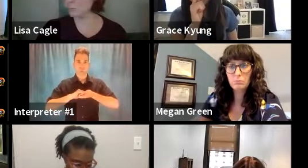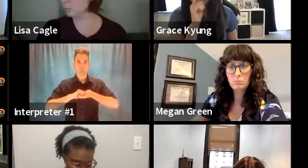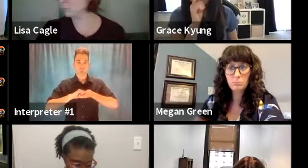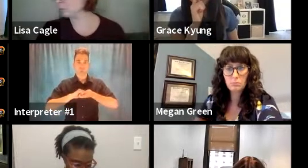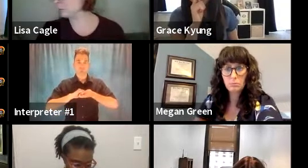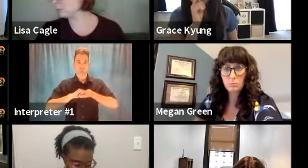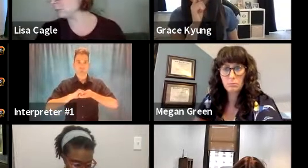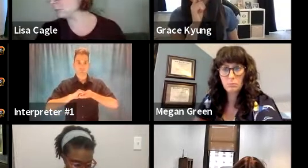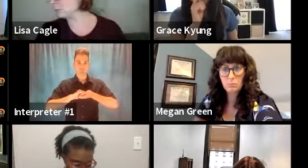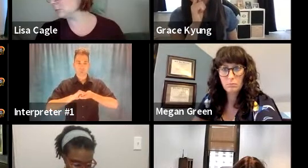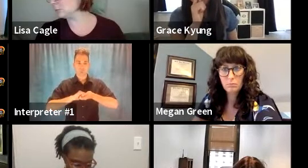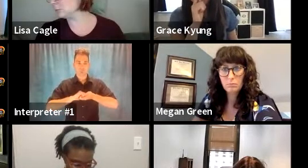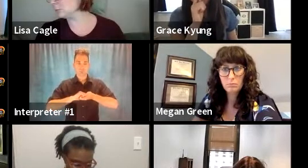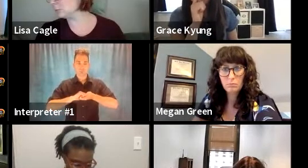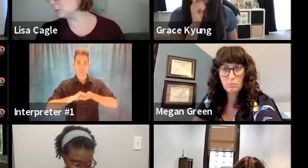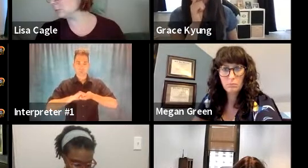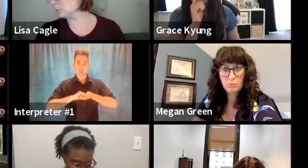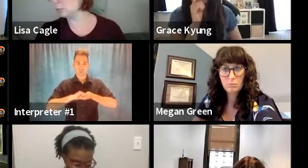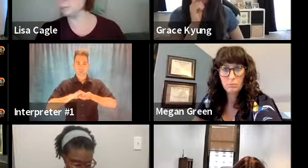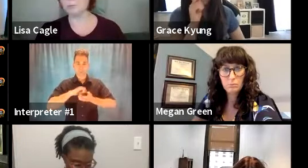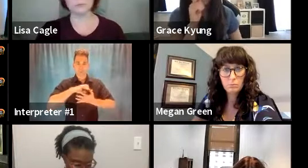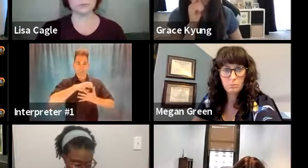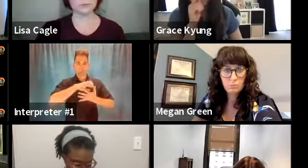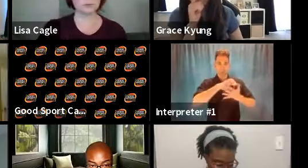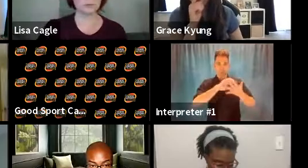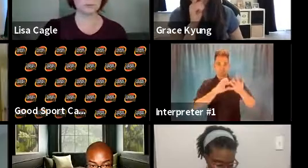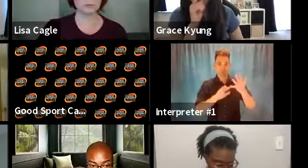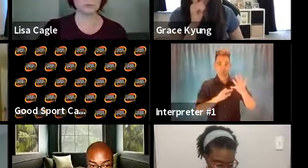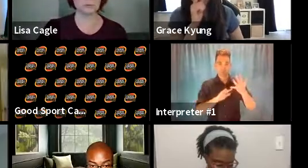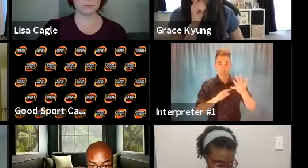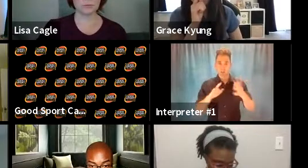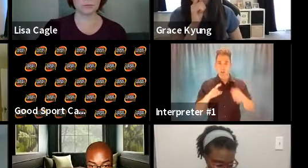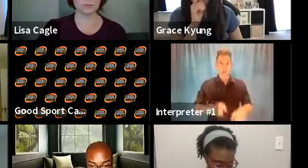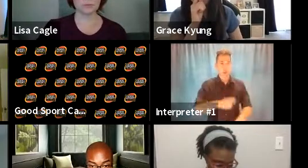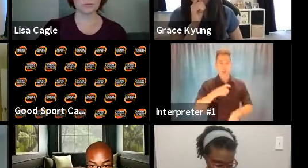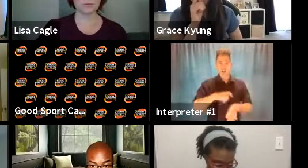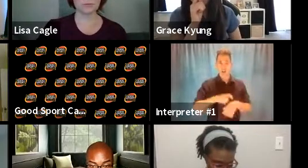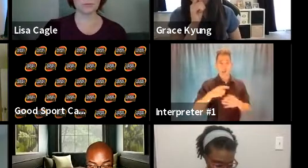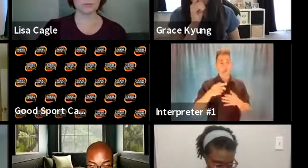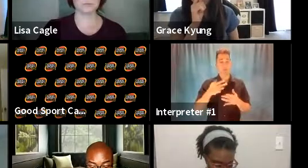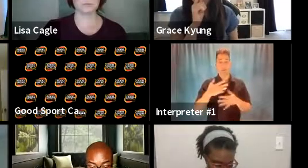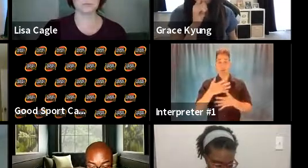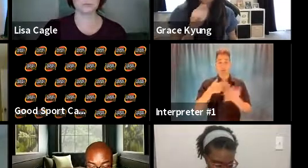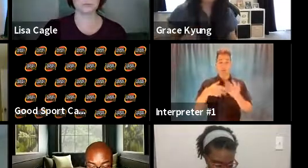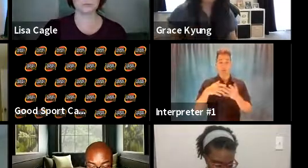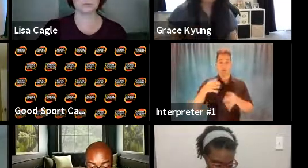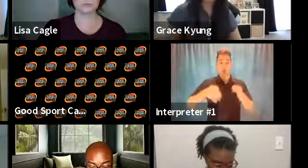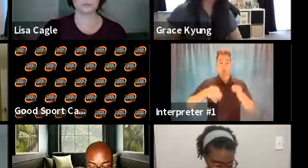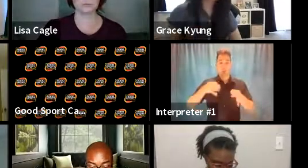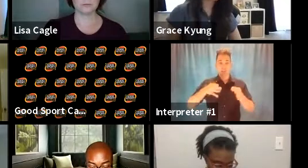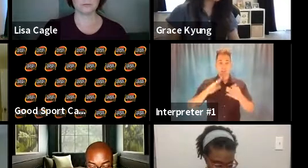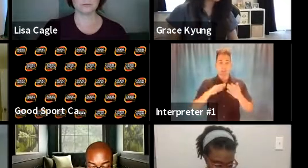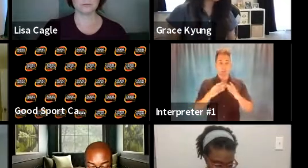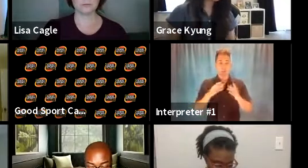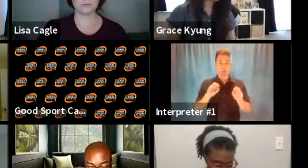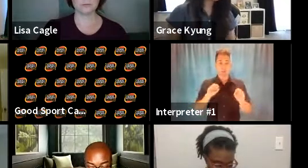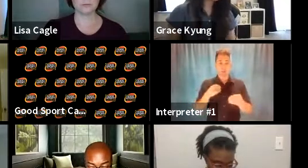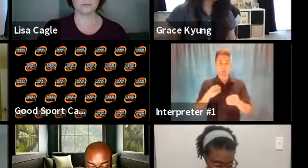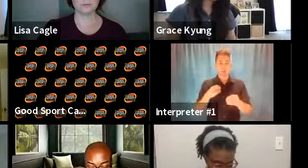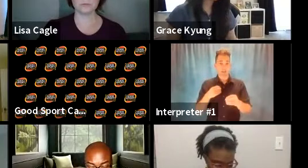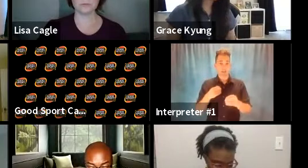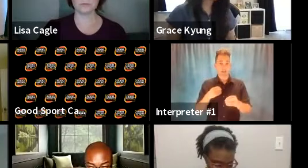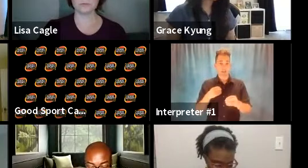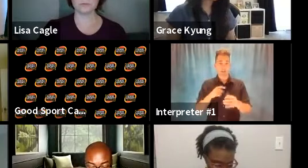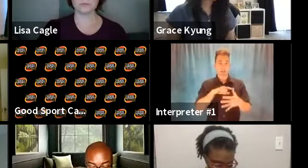longtime social justice community service organizations that have a real history of caring for